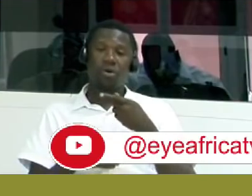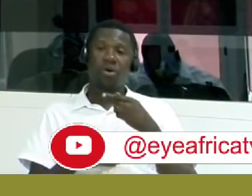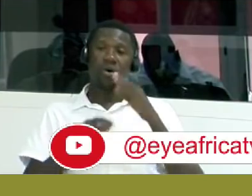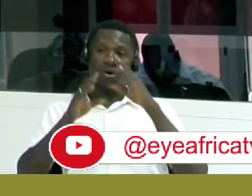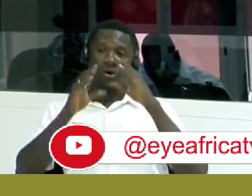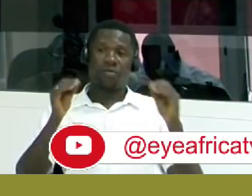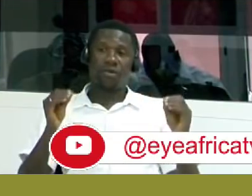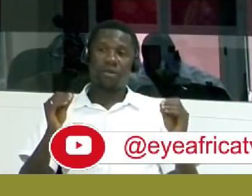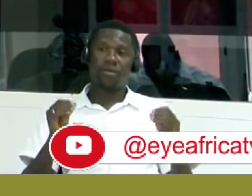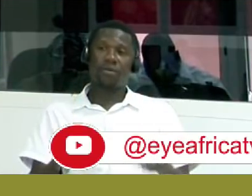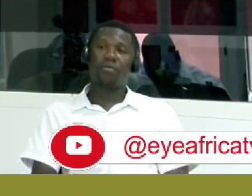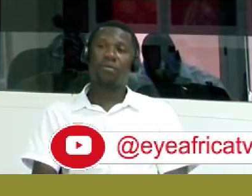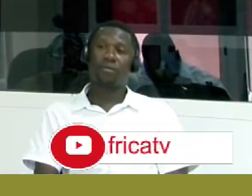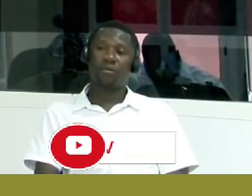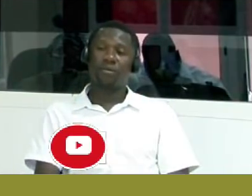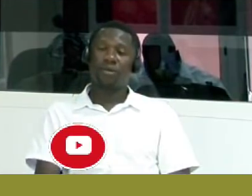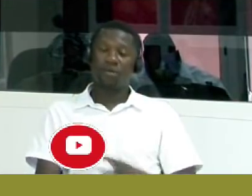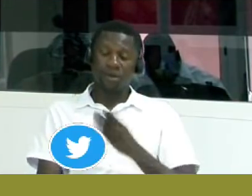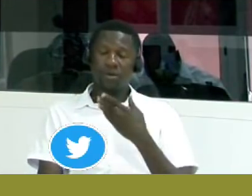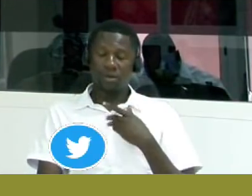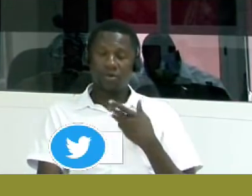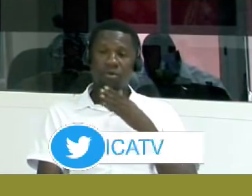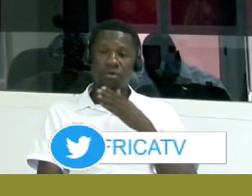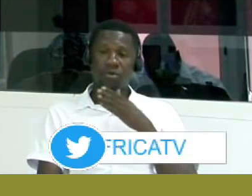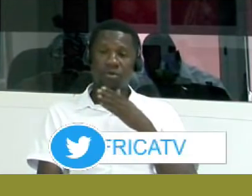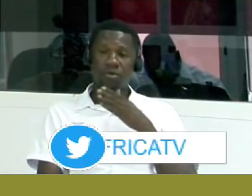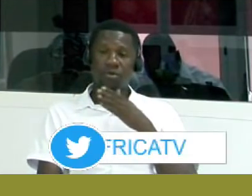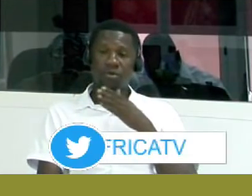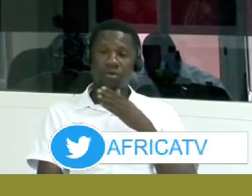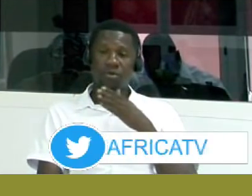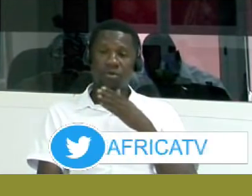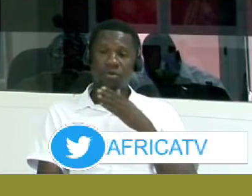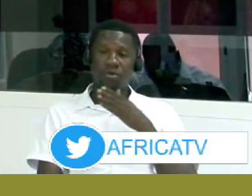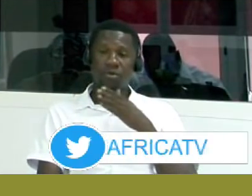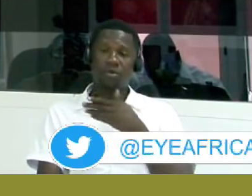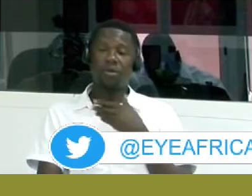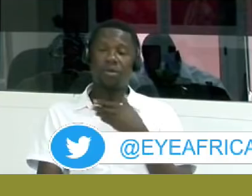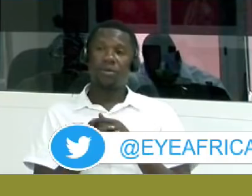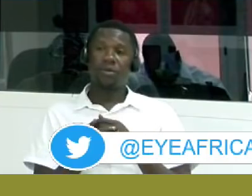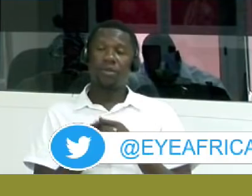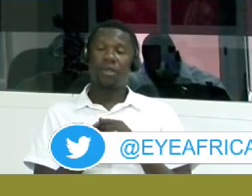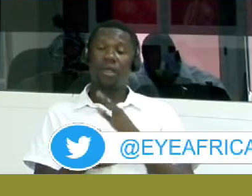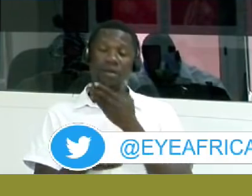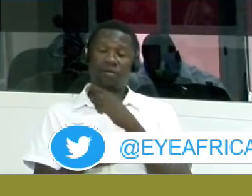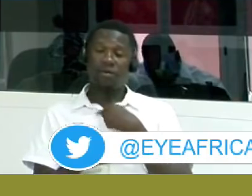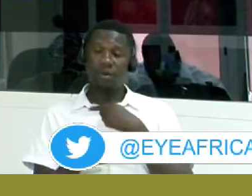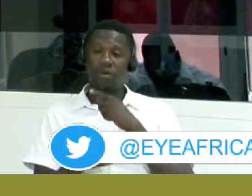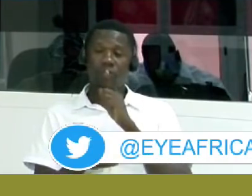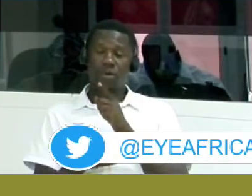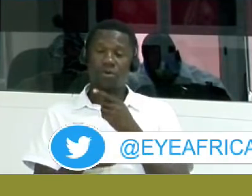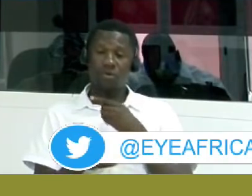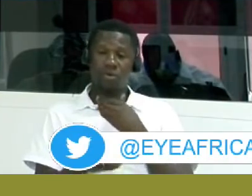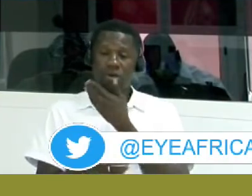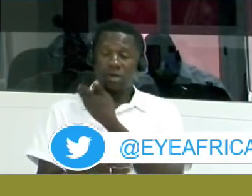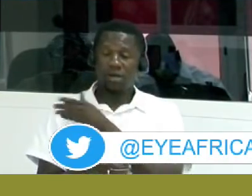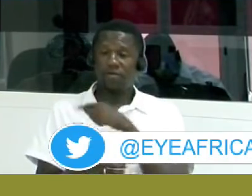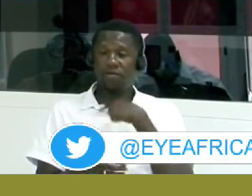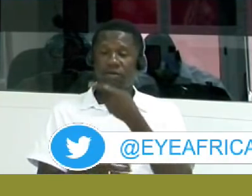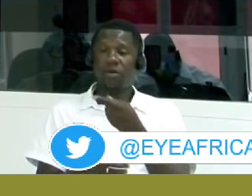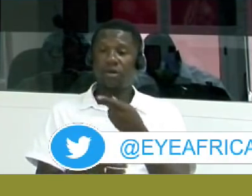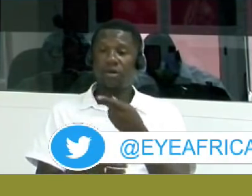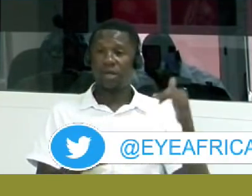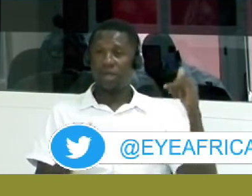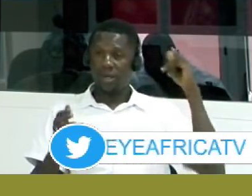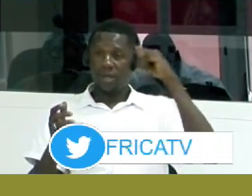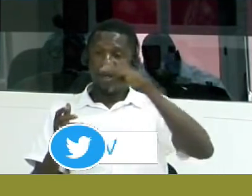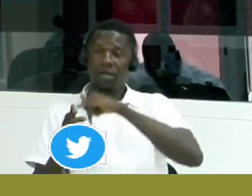airport. I'm sure that's the one. Okay. All right. Even on the one that you left for the airport, the students